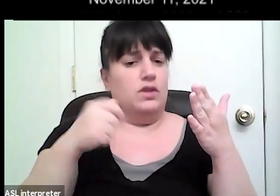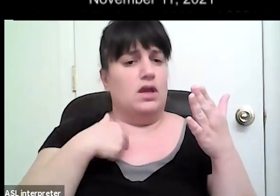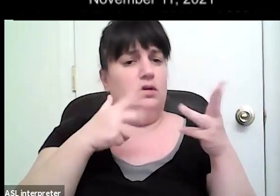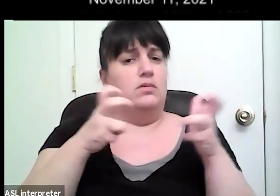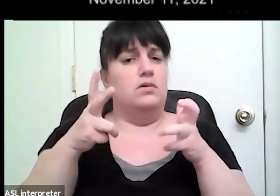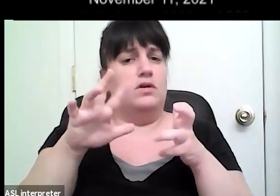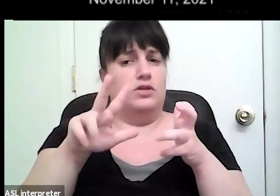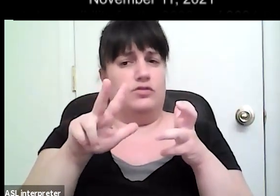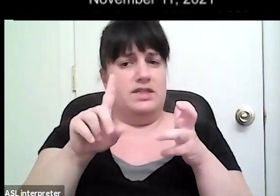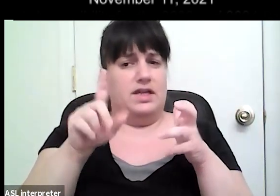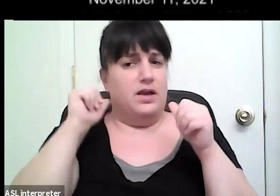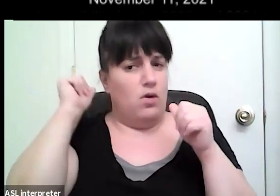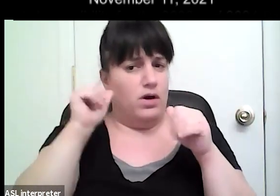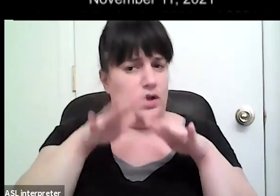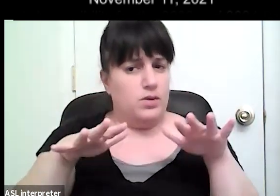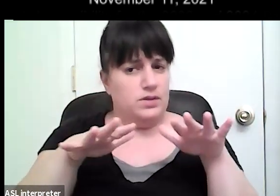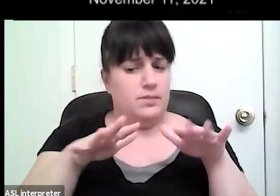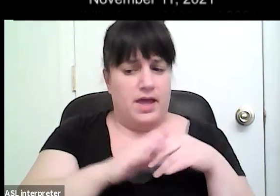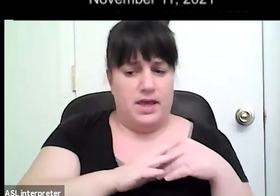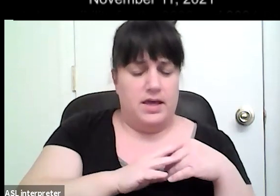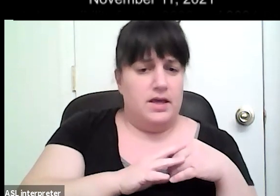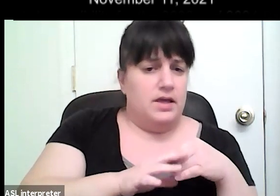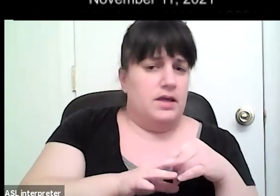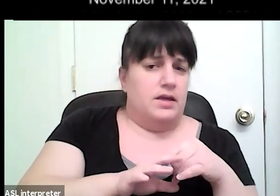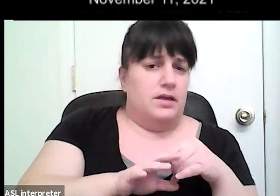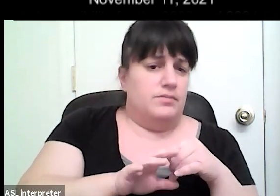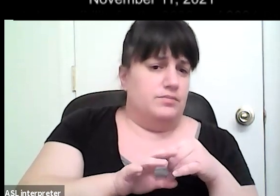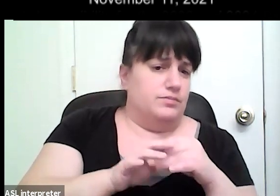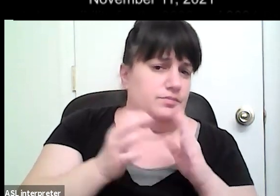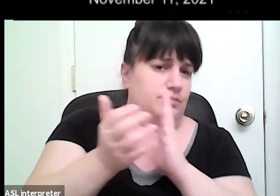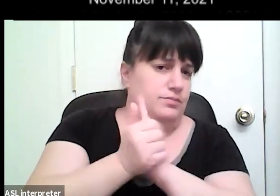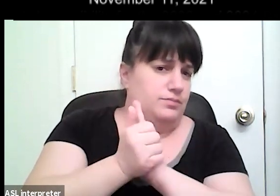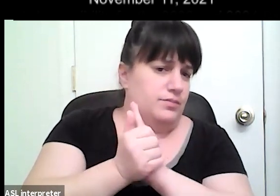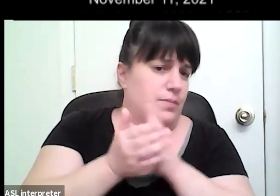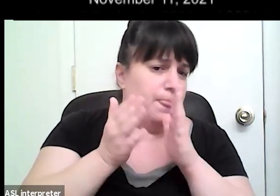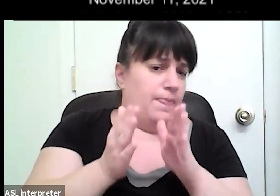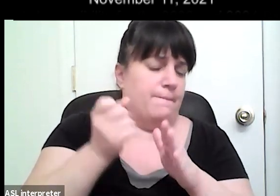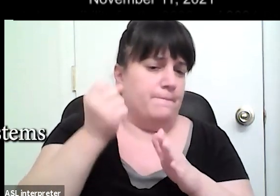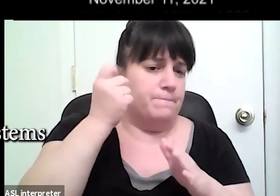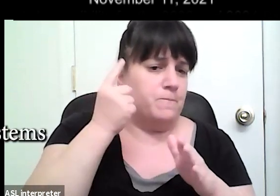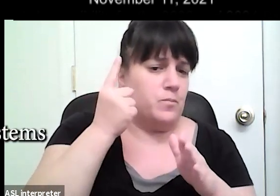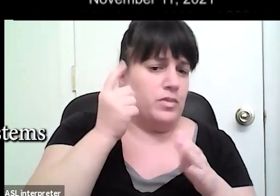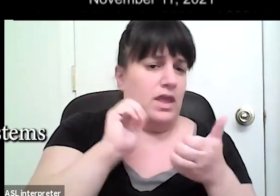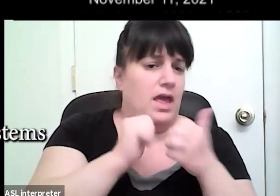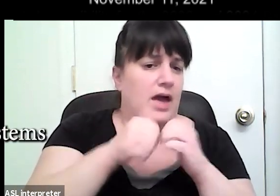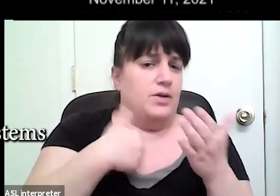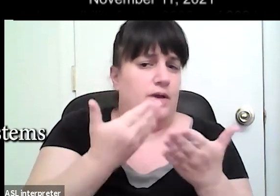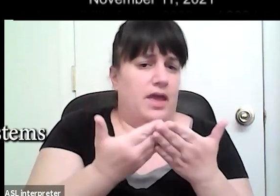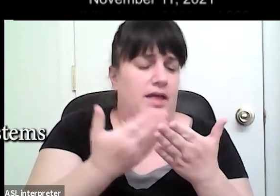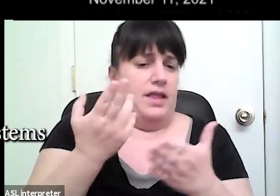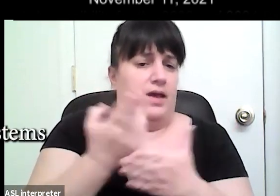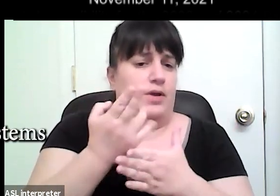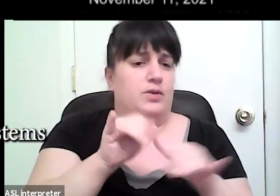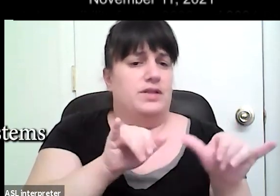a 3D audio space and kind of attached this way of, understanding how to get there by using the